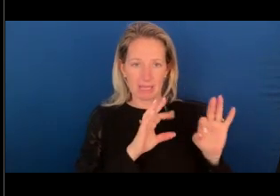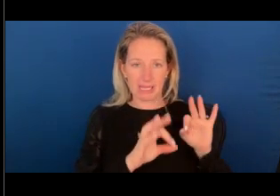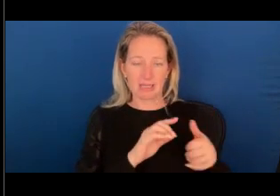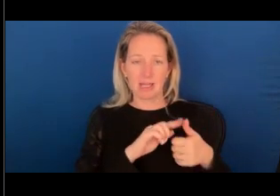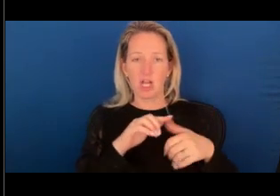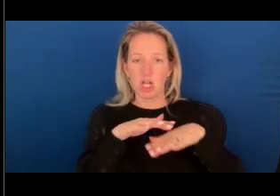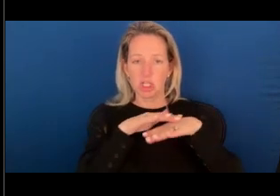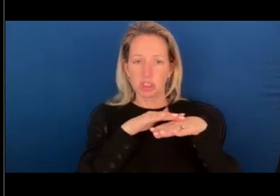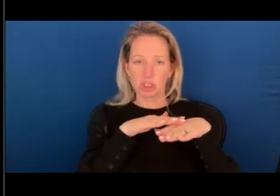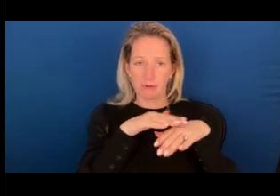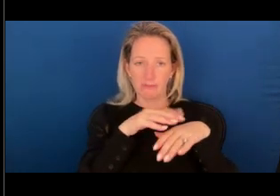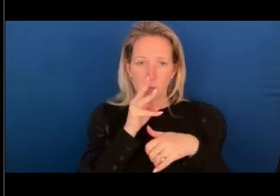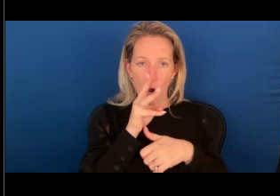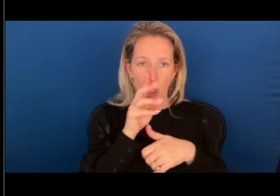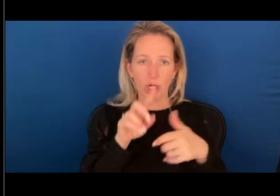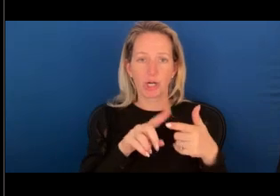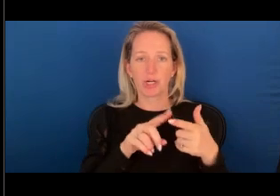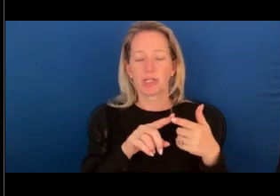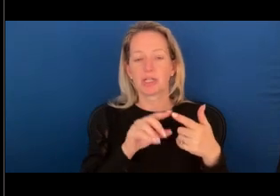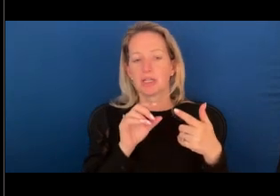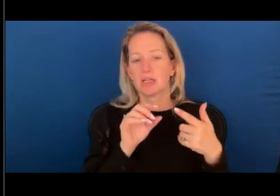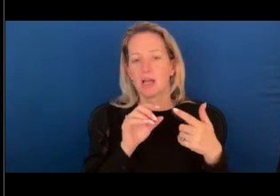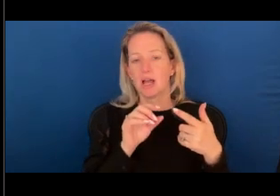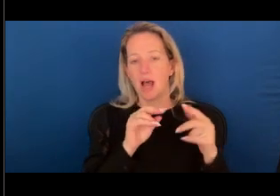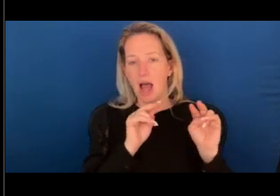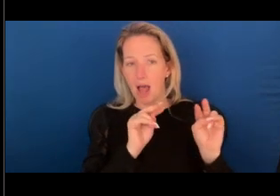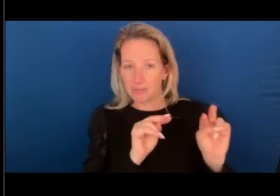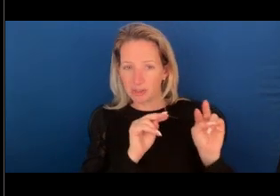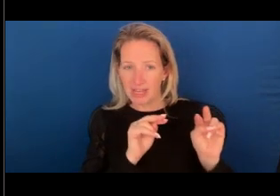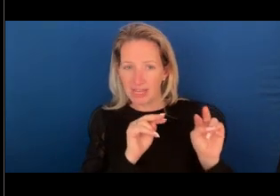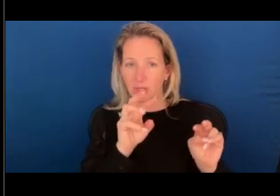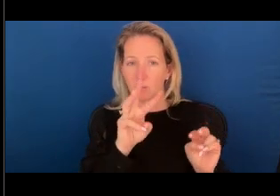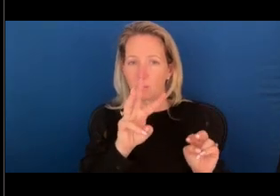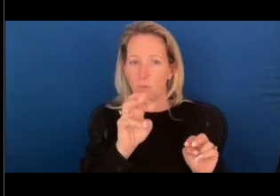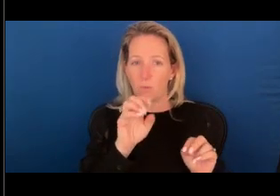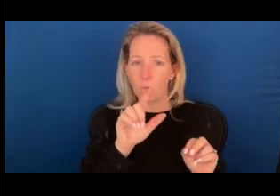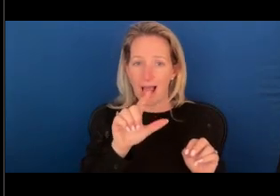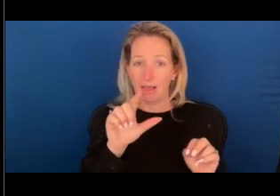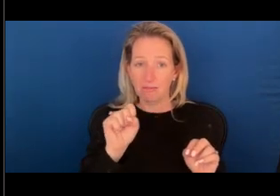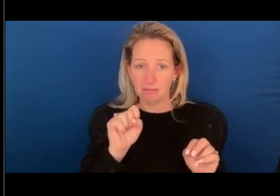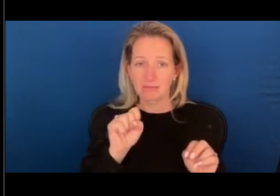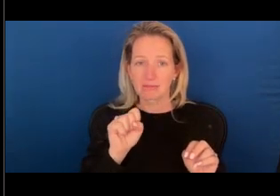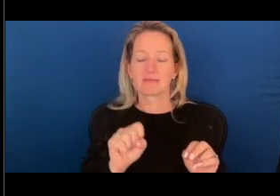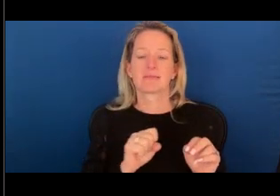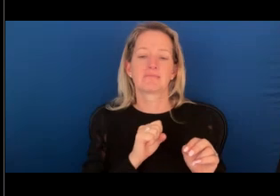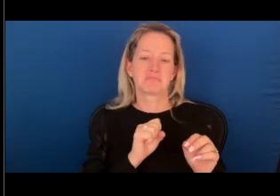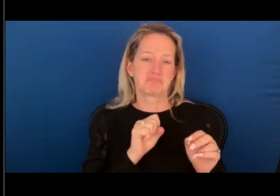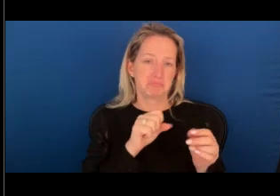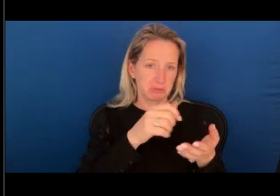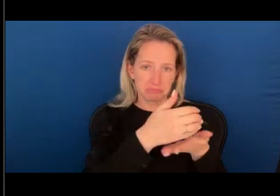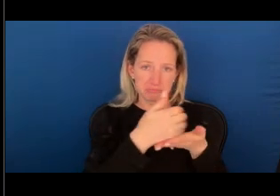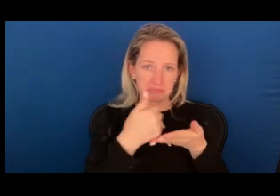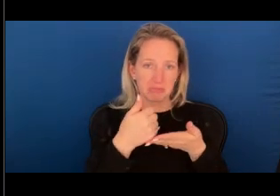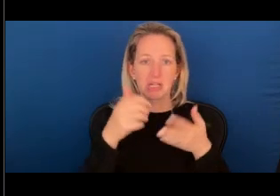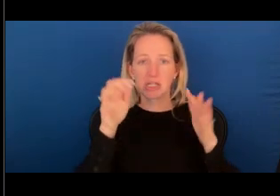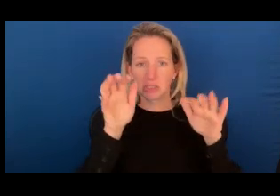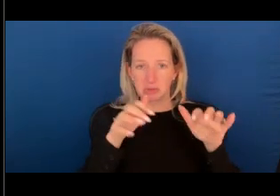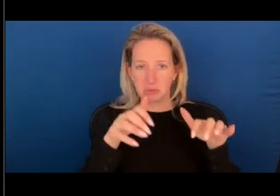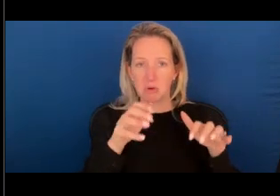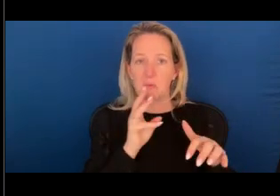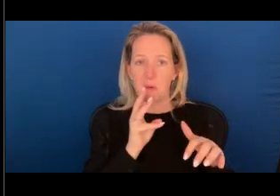are adding stormwater, we are adding observation wells, we are taking groundwater sample as well, but we are